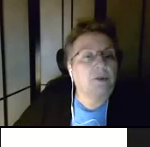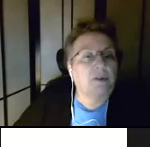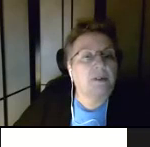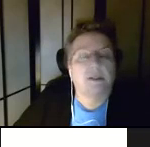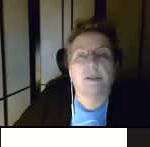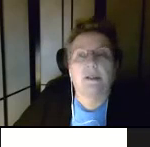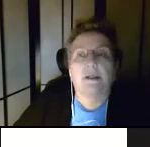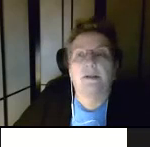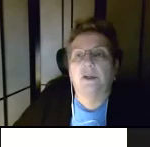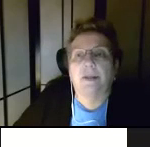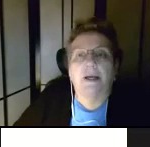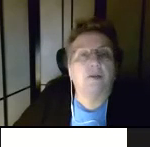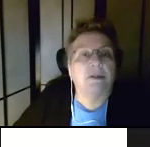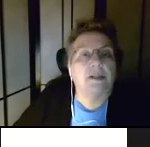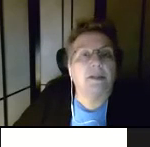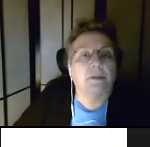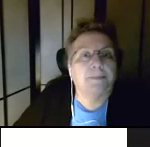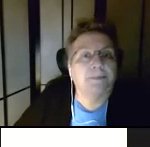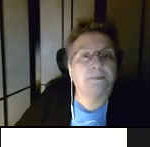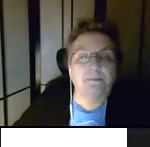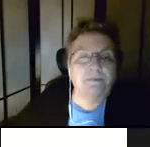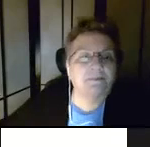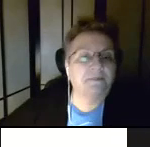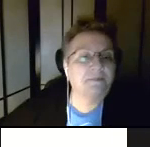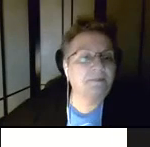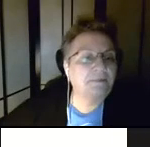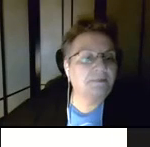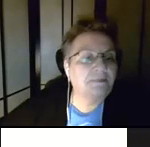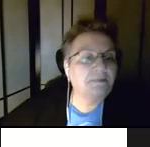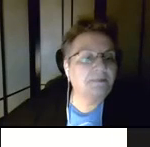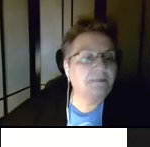it short and sweet and turn it back over to Sable.